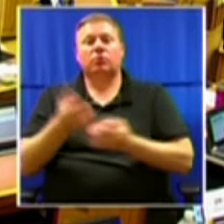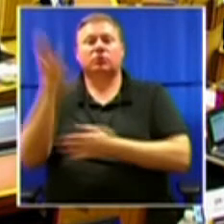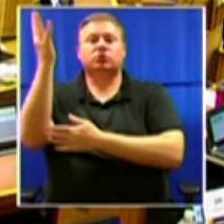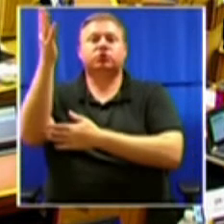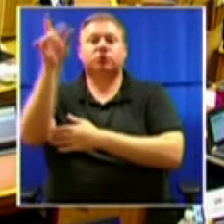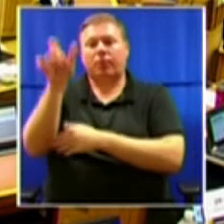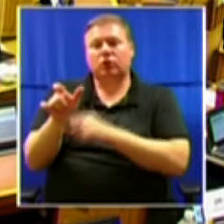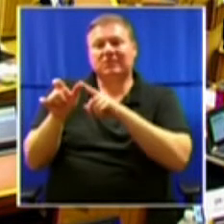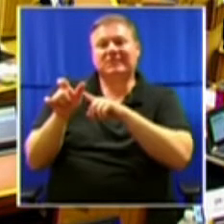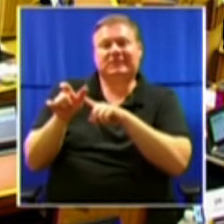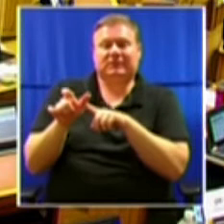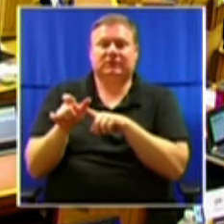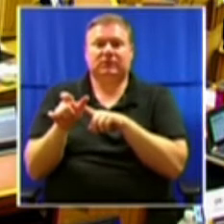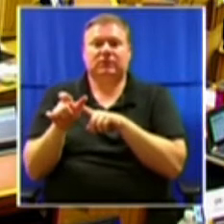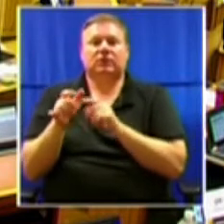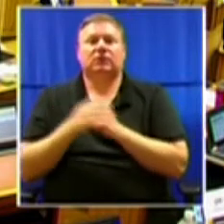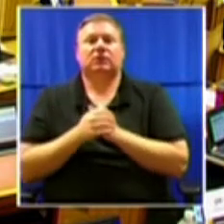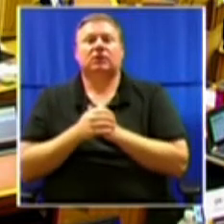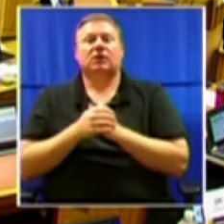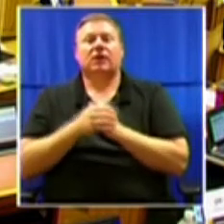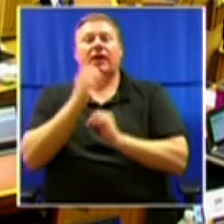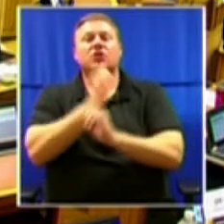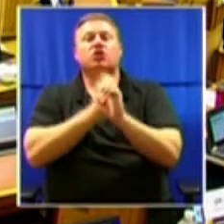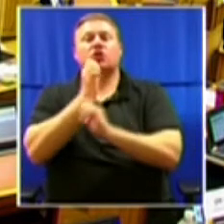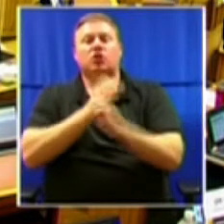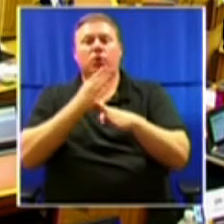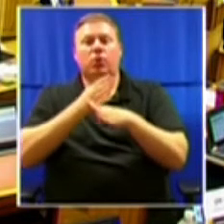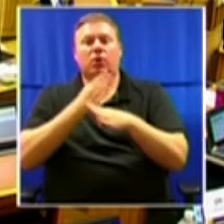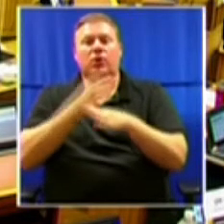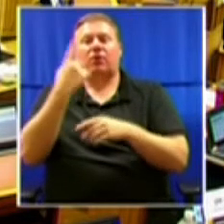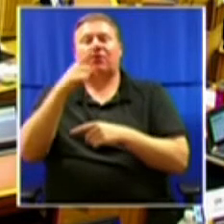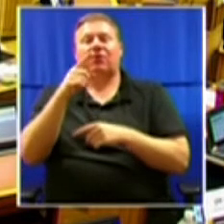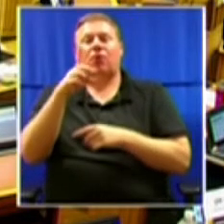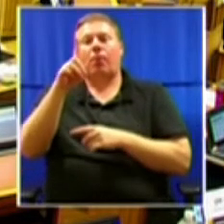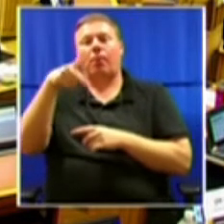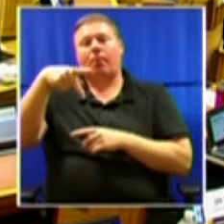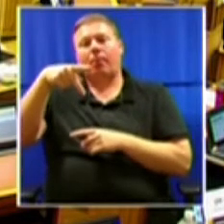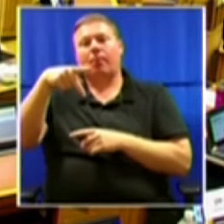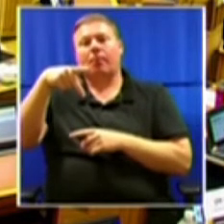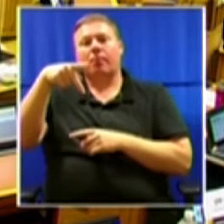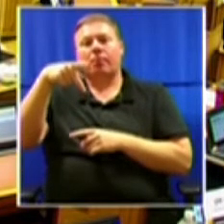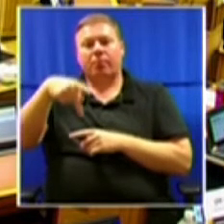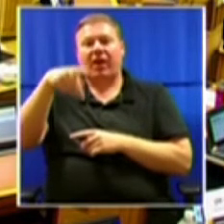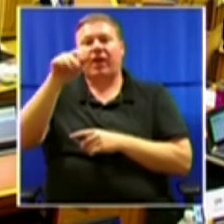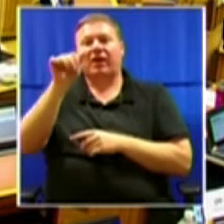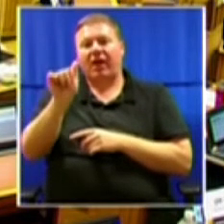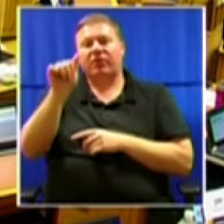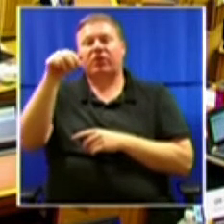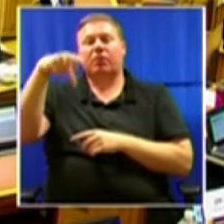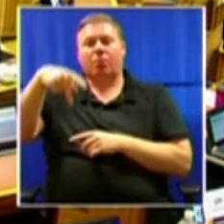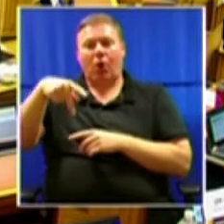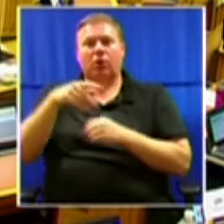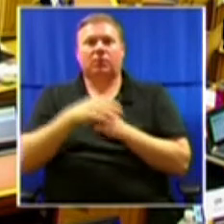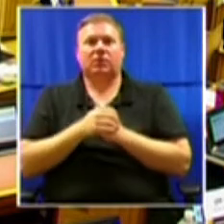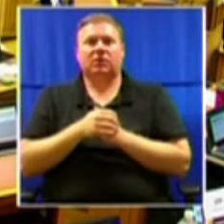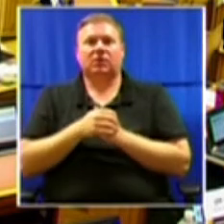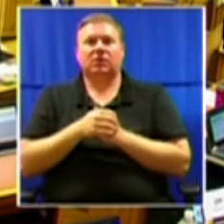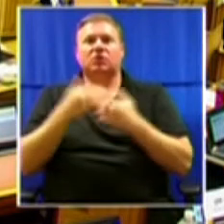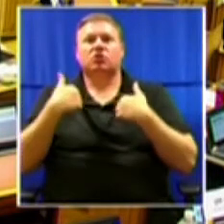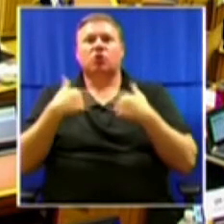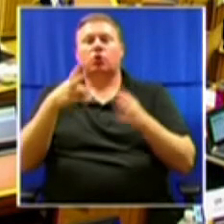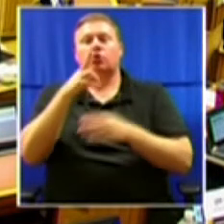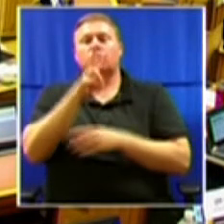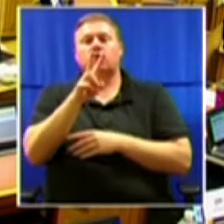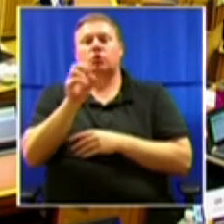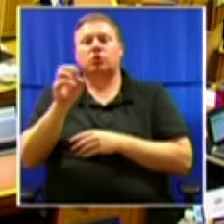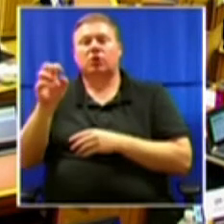construction of the bulk civil engineering works of the Pan-African Parliament started in 2009, but